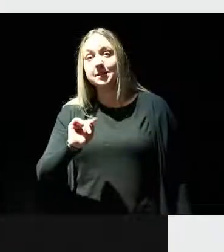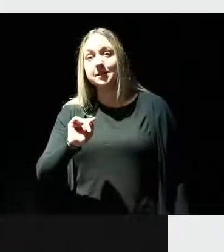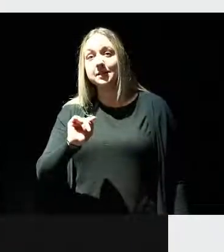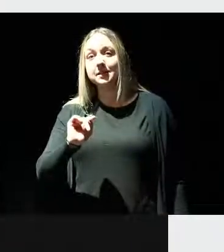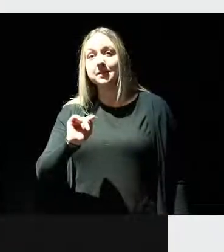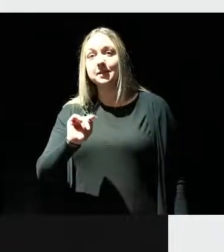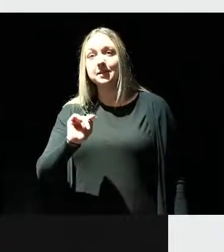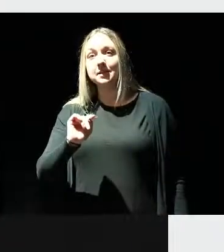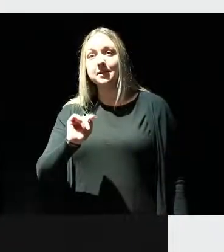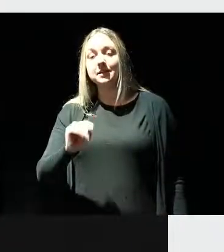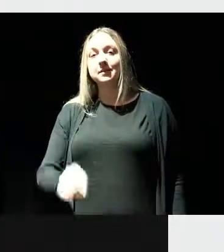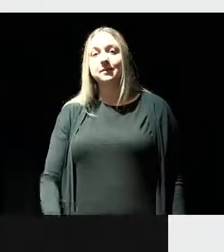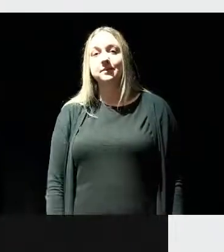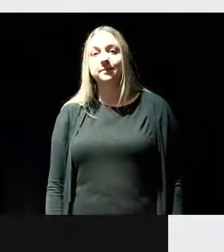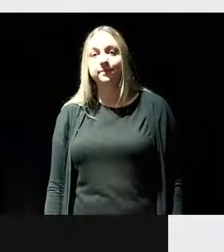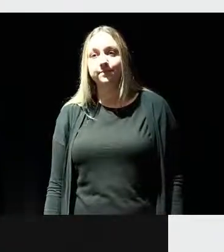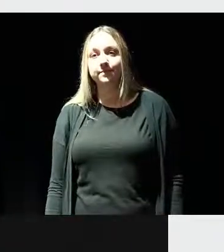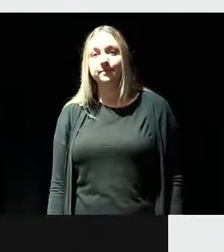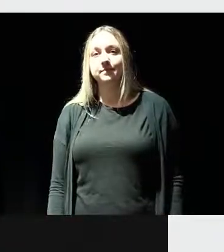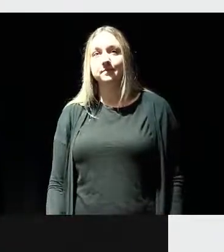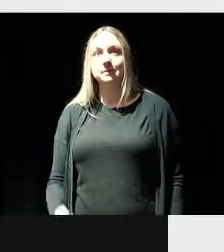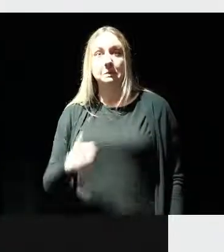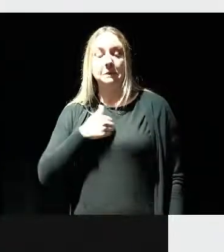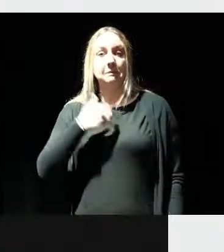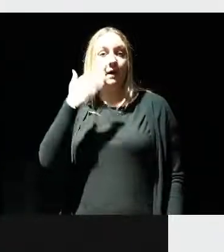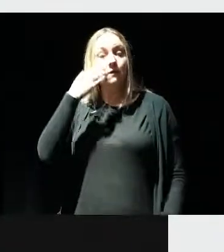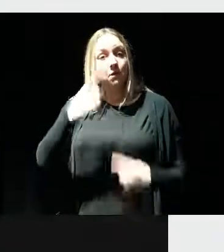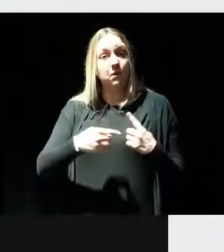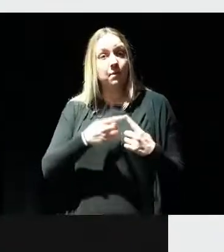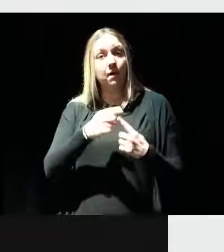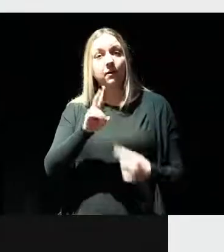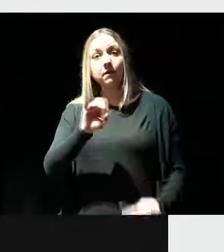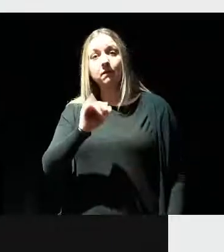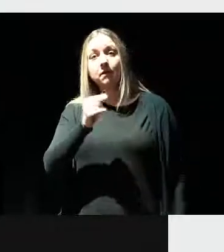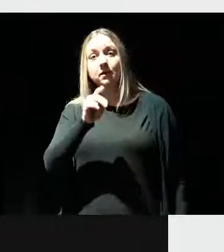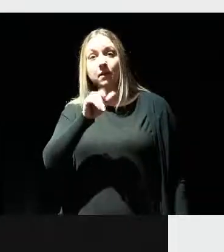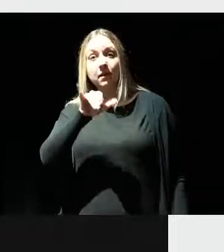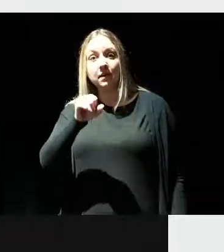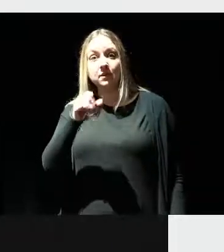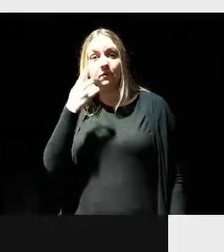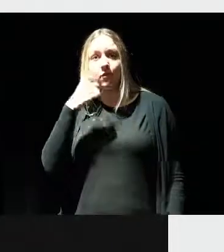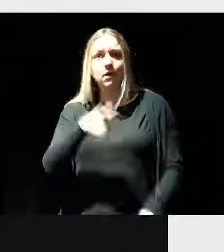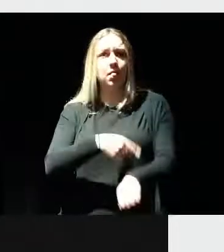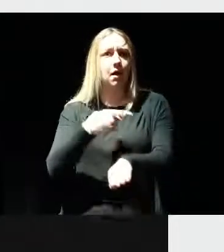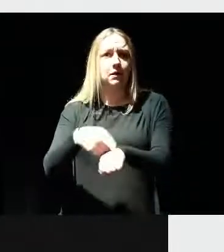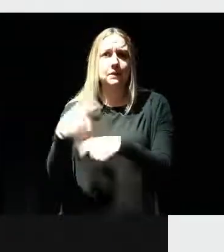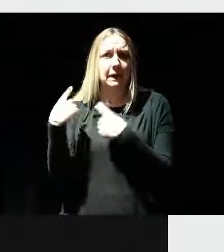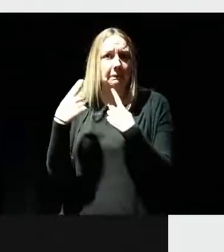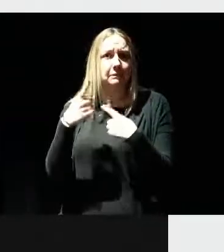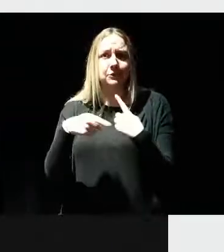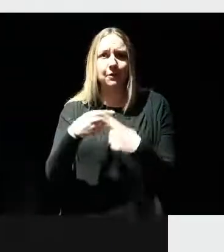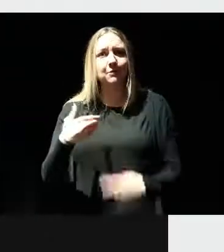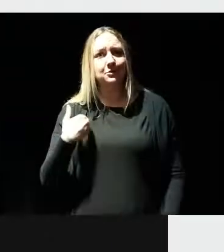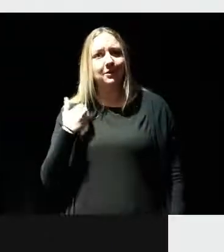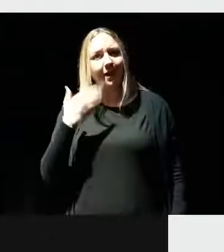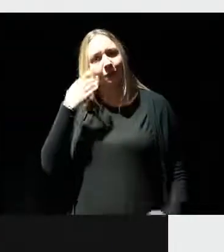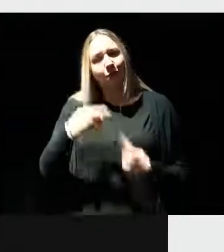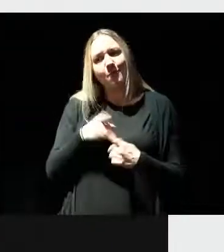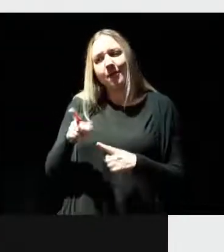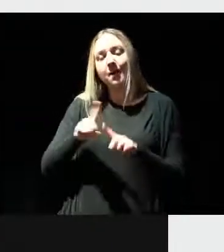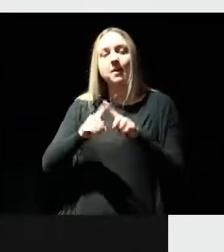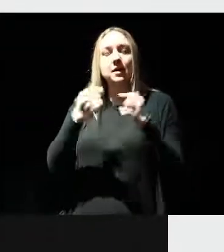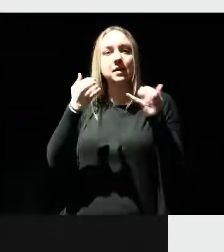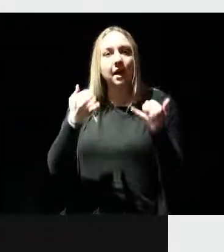I have known about the Vignellis since I was a very young designer. To actually see